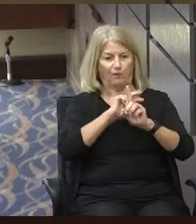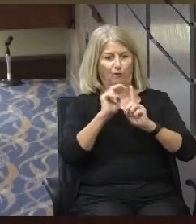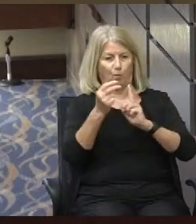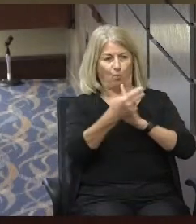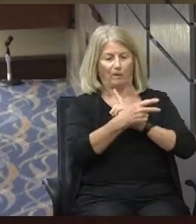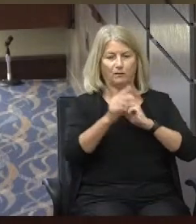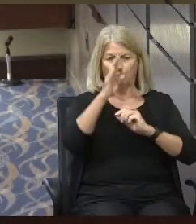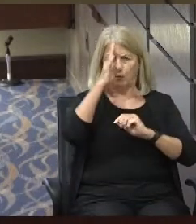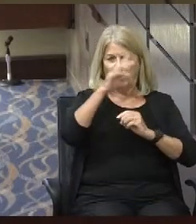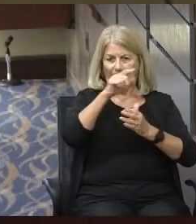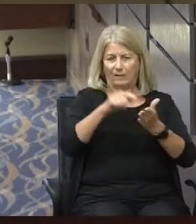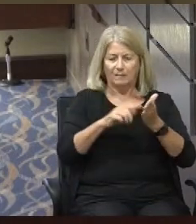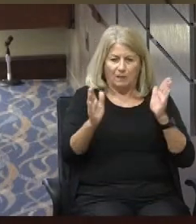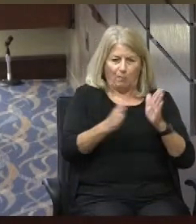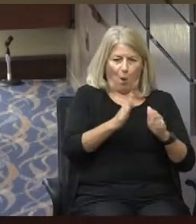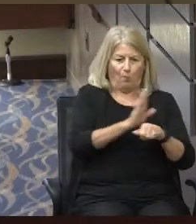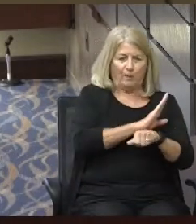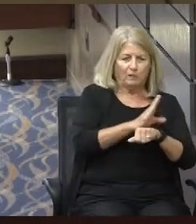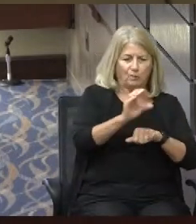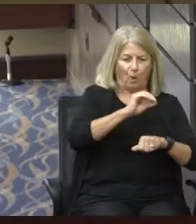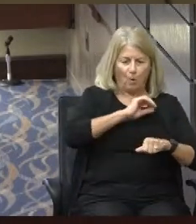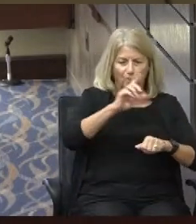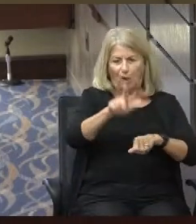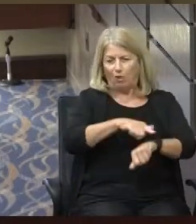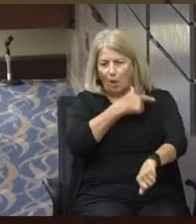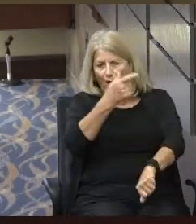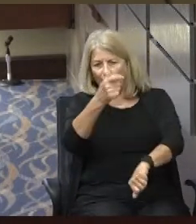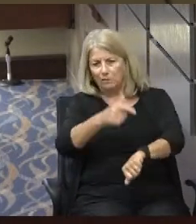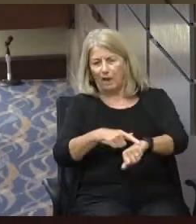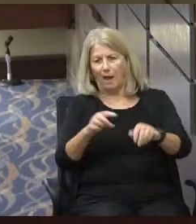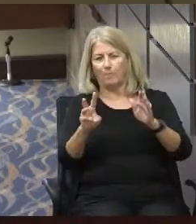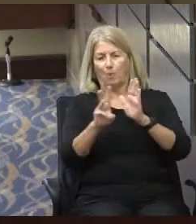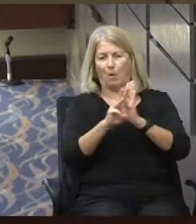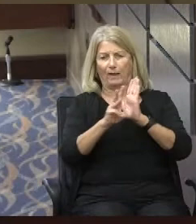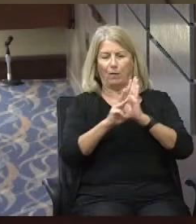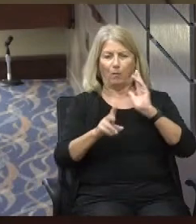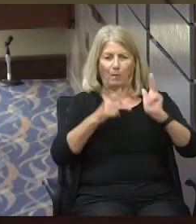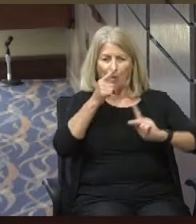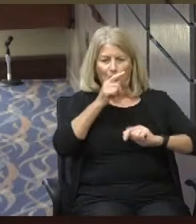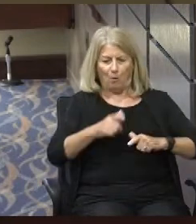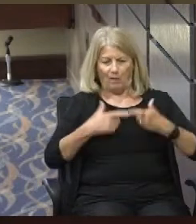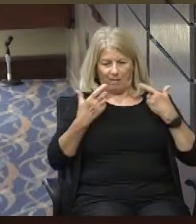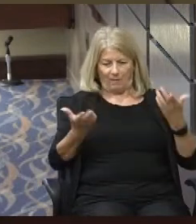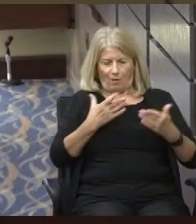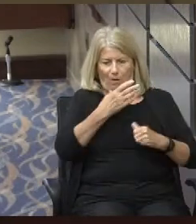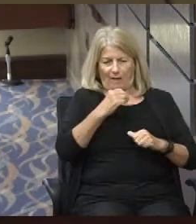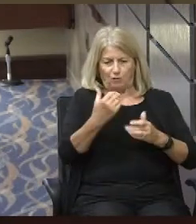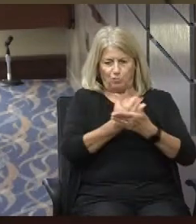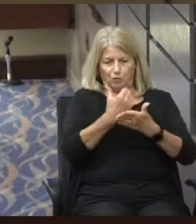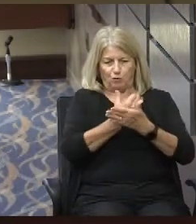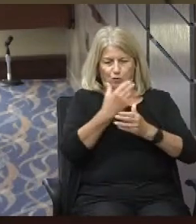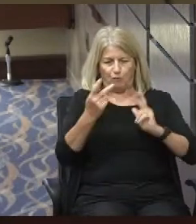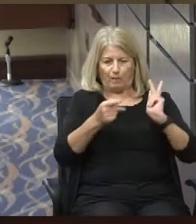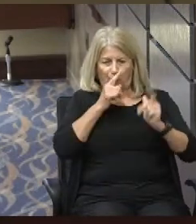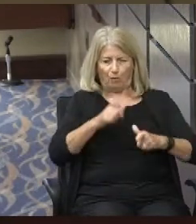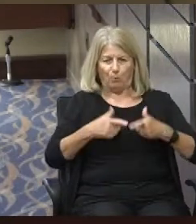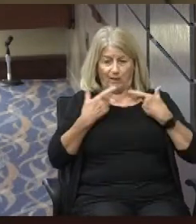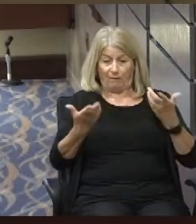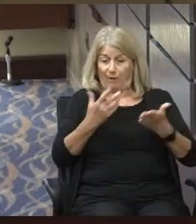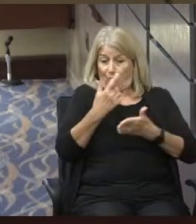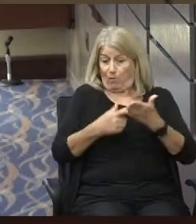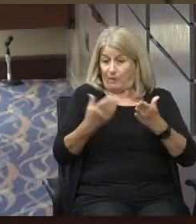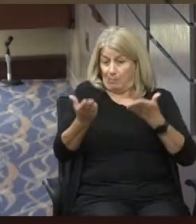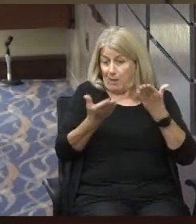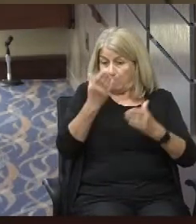small business owners, longtime Wacoans, new residents, and what they might need, and the way that